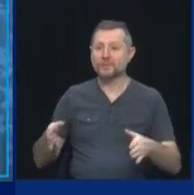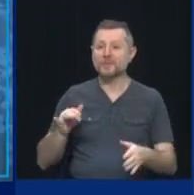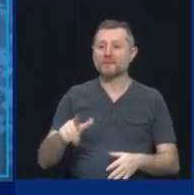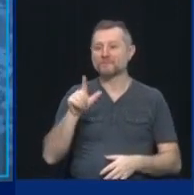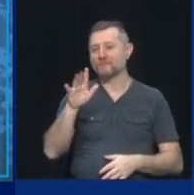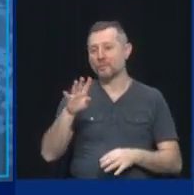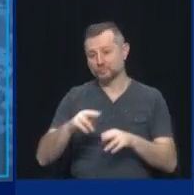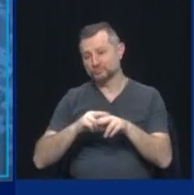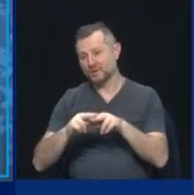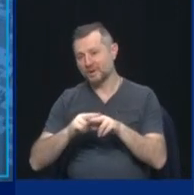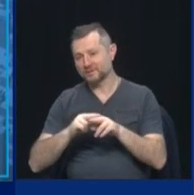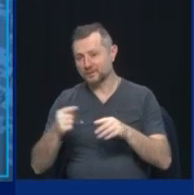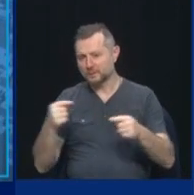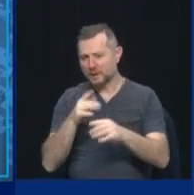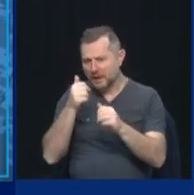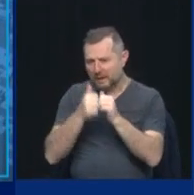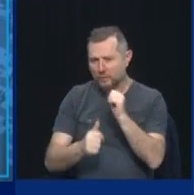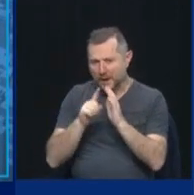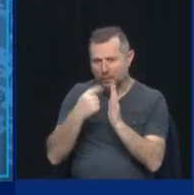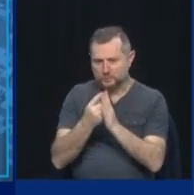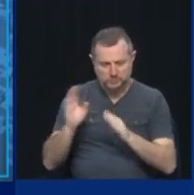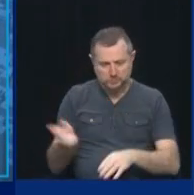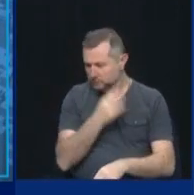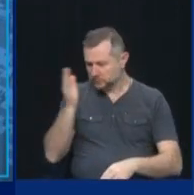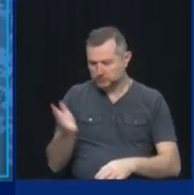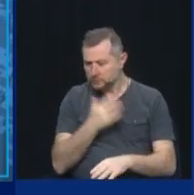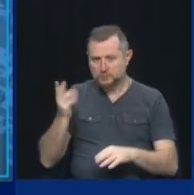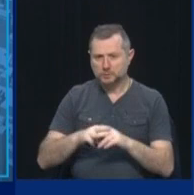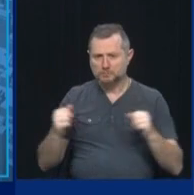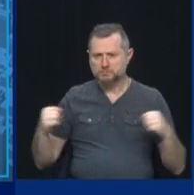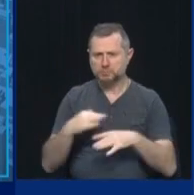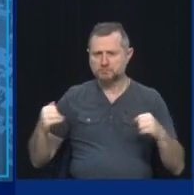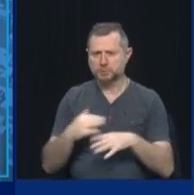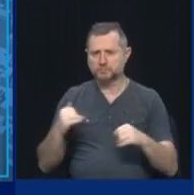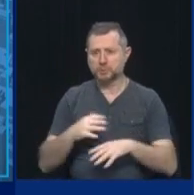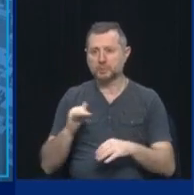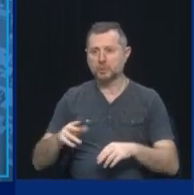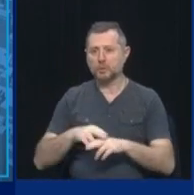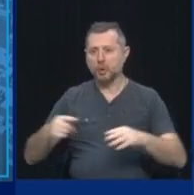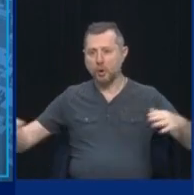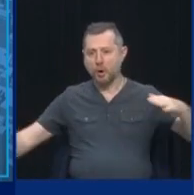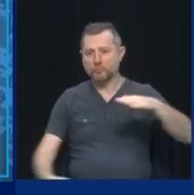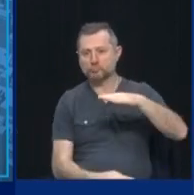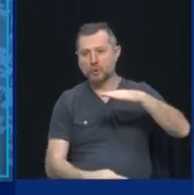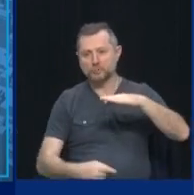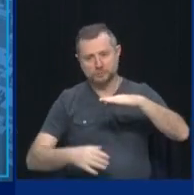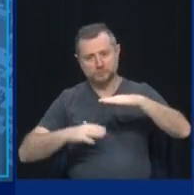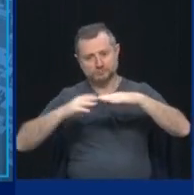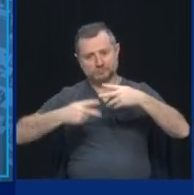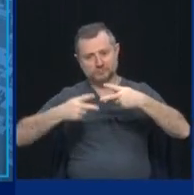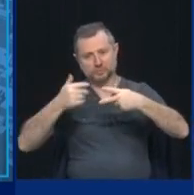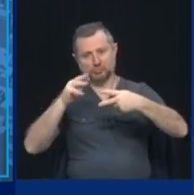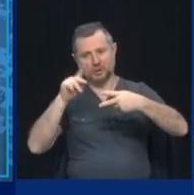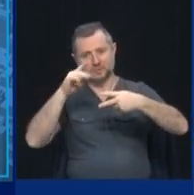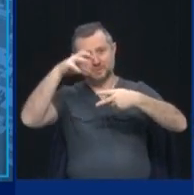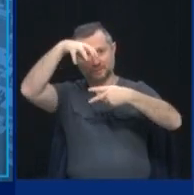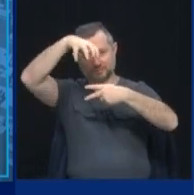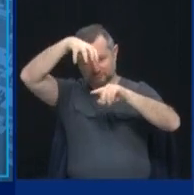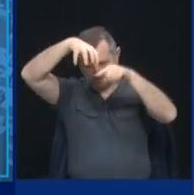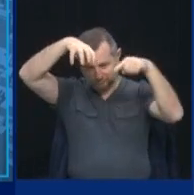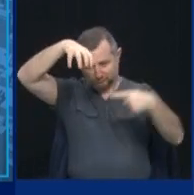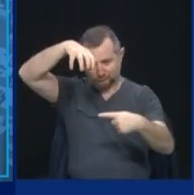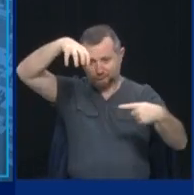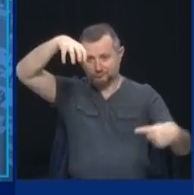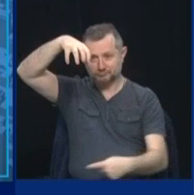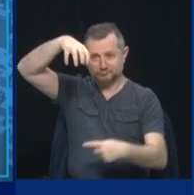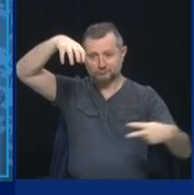underneath Grand Central. Not just underneath Grand Central. This goes from Grand